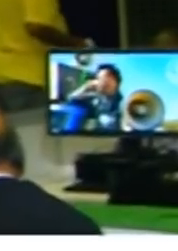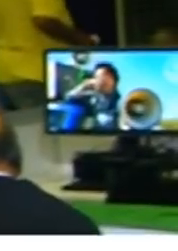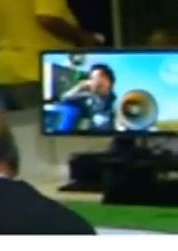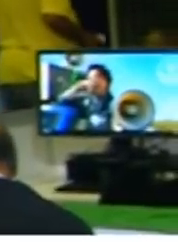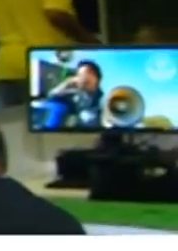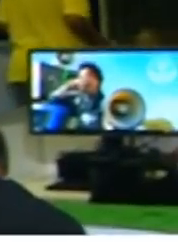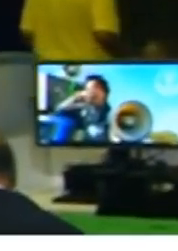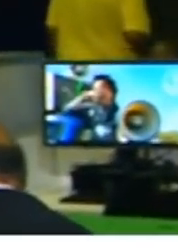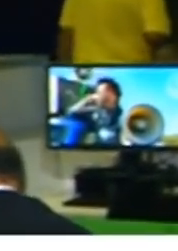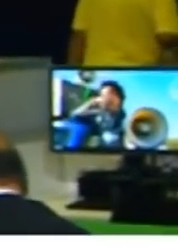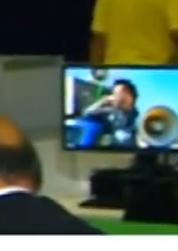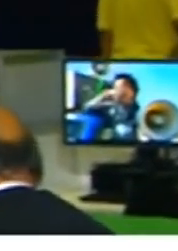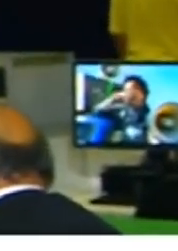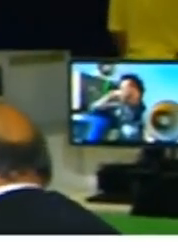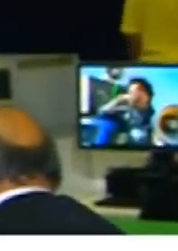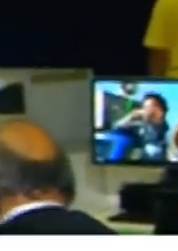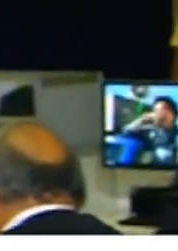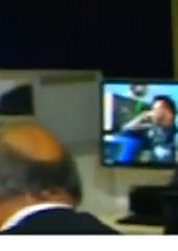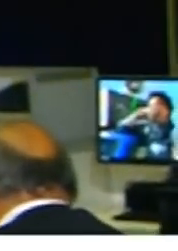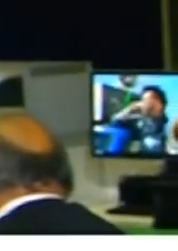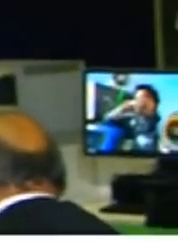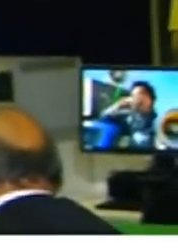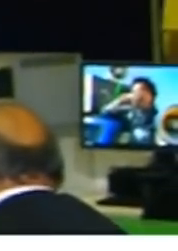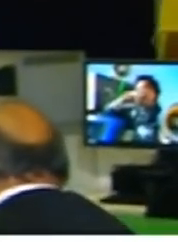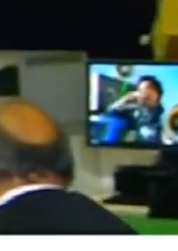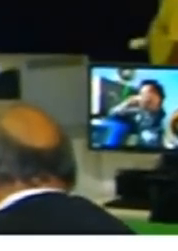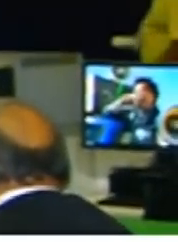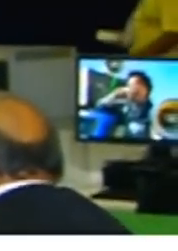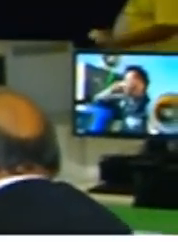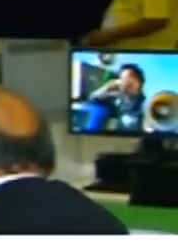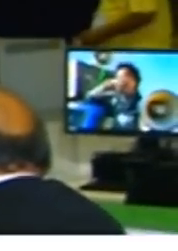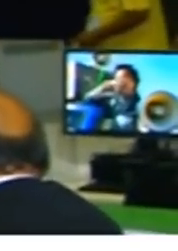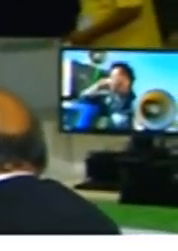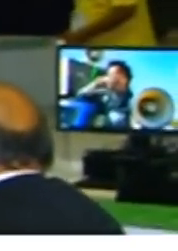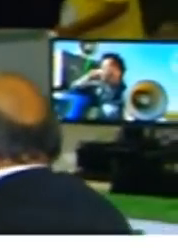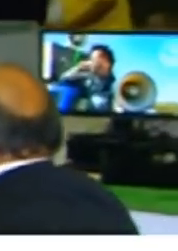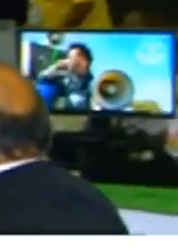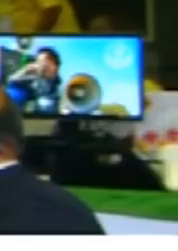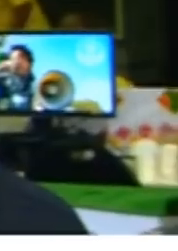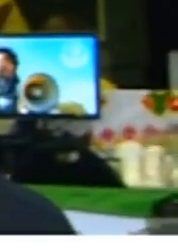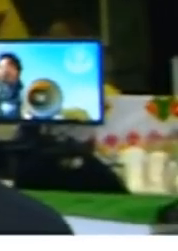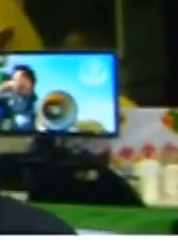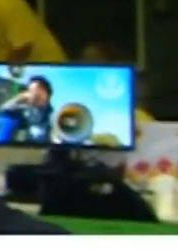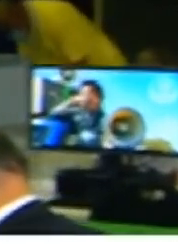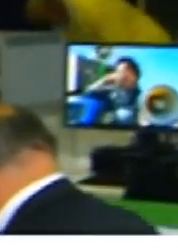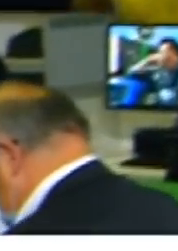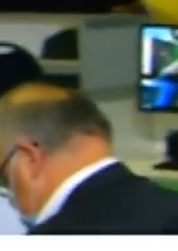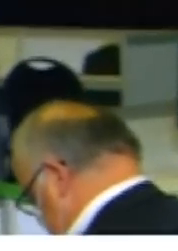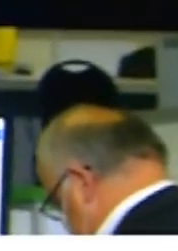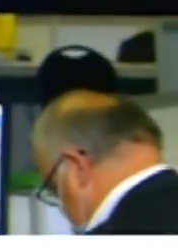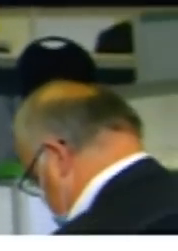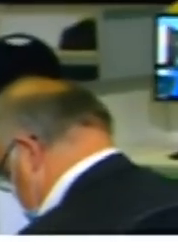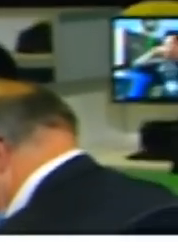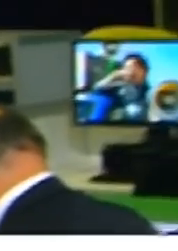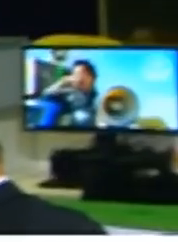their organization. Confidence will come back. When he's addressing his final rally in East Rand, the